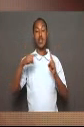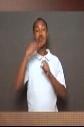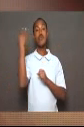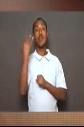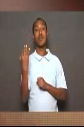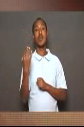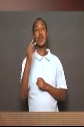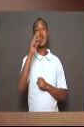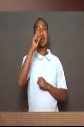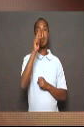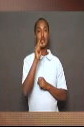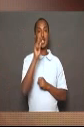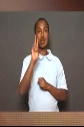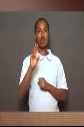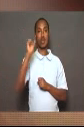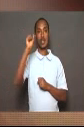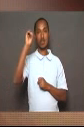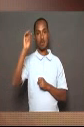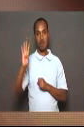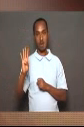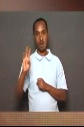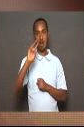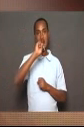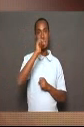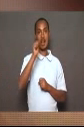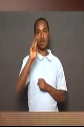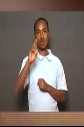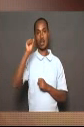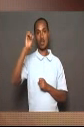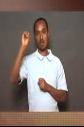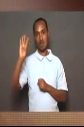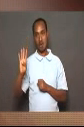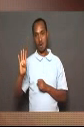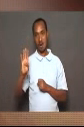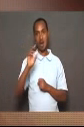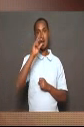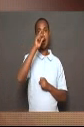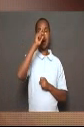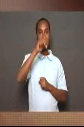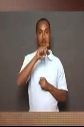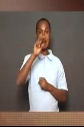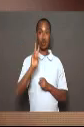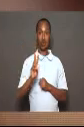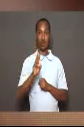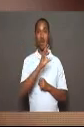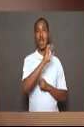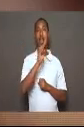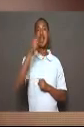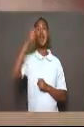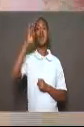form potassium sulfate, sodium sulfate, iodine, and water.